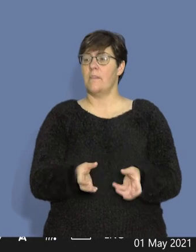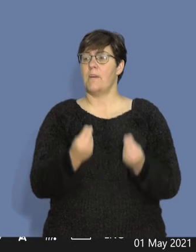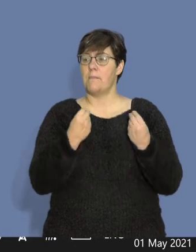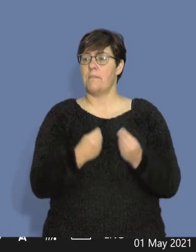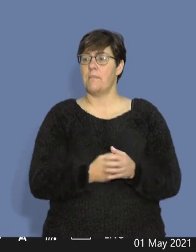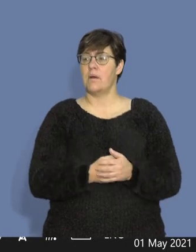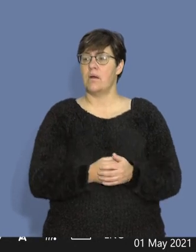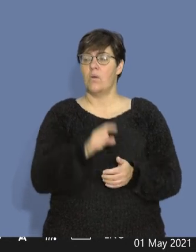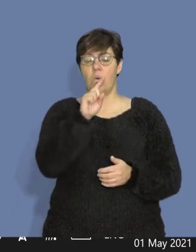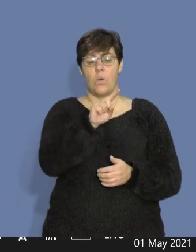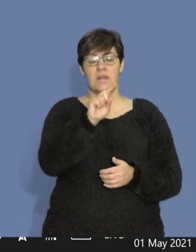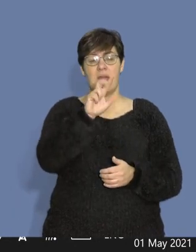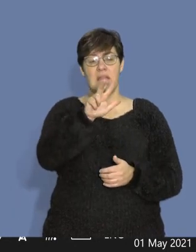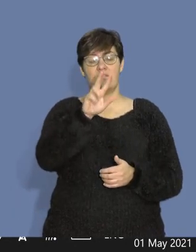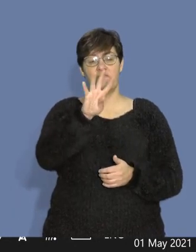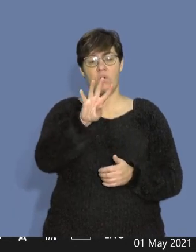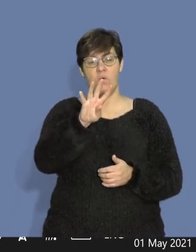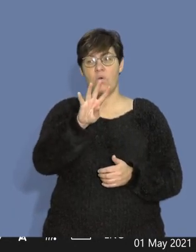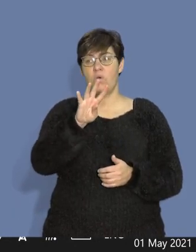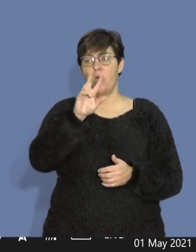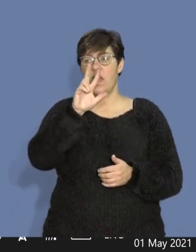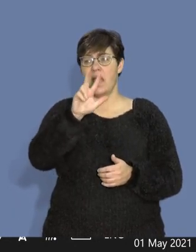And this gives me a figure of